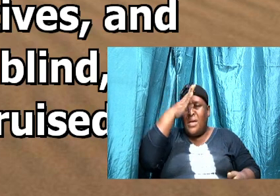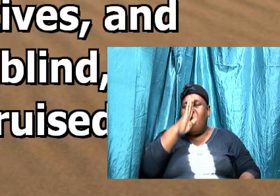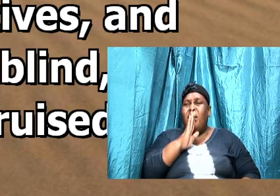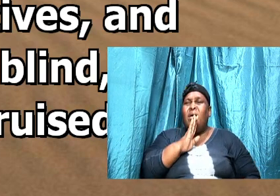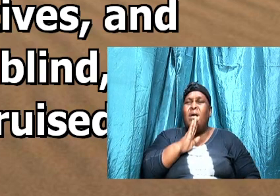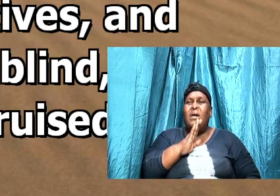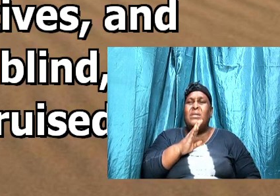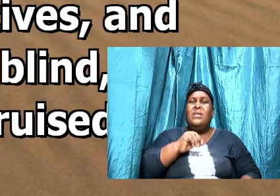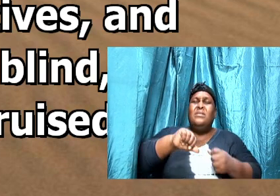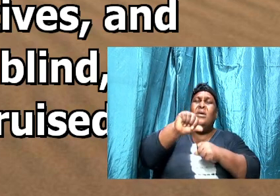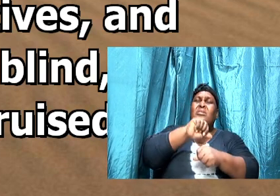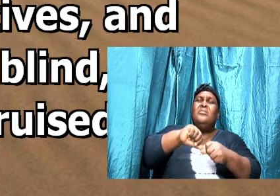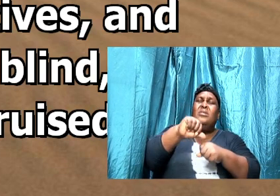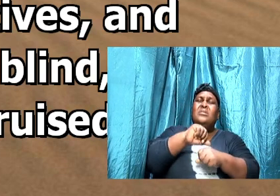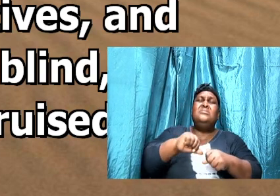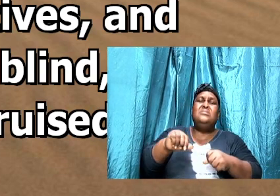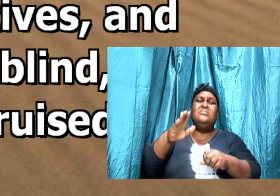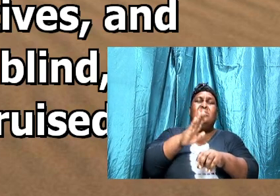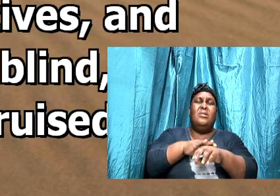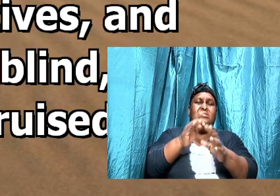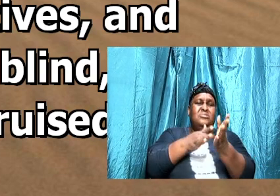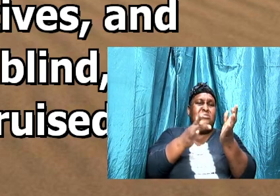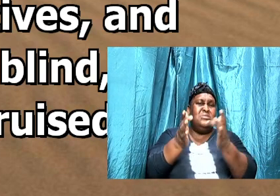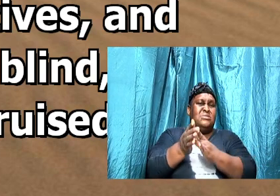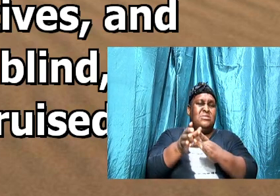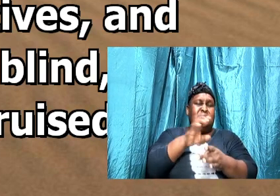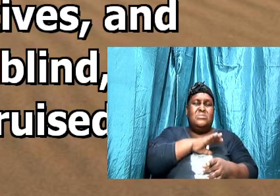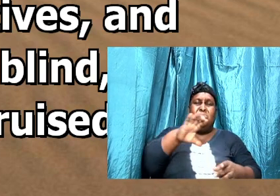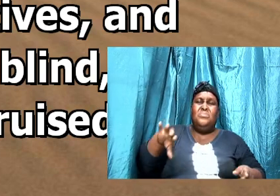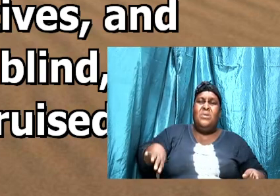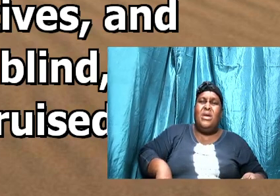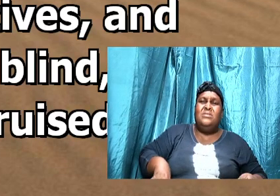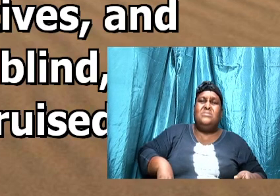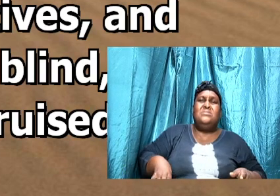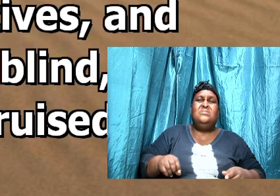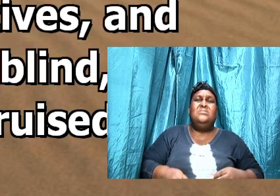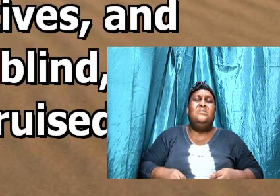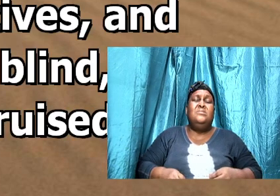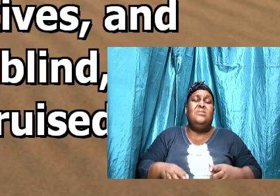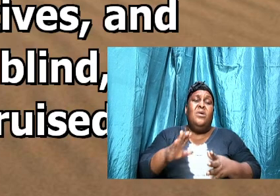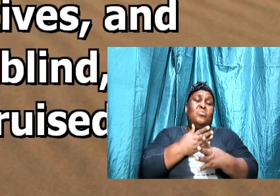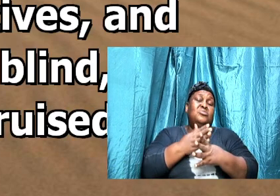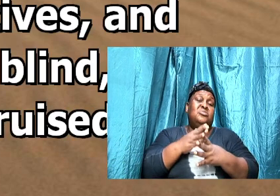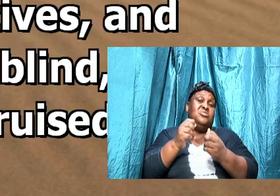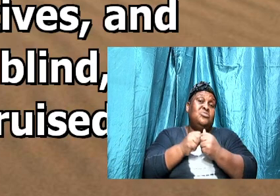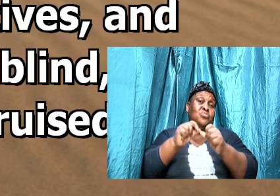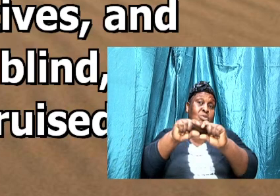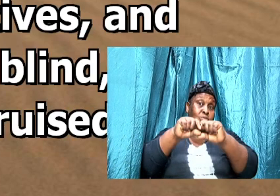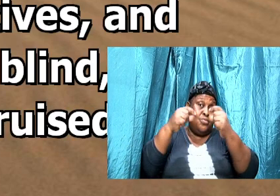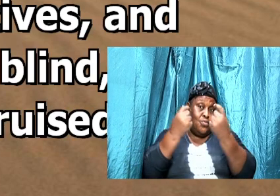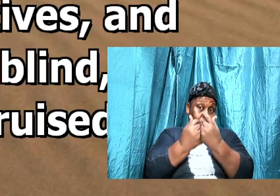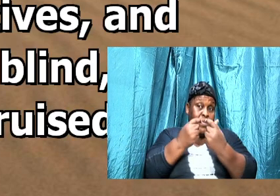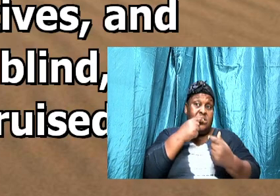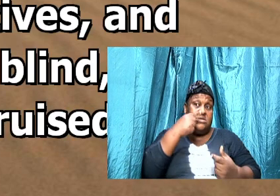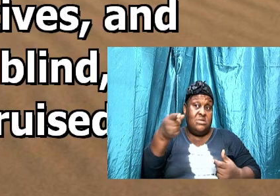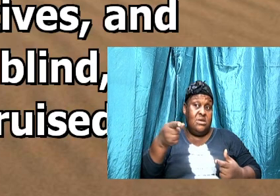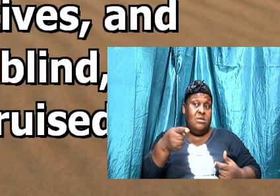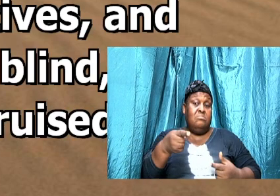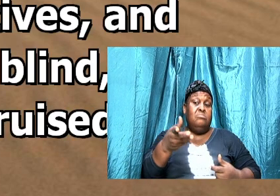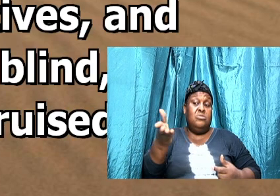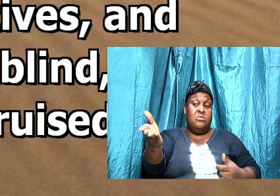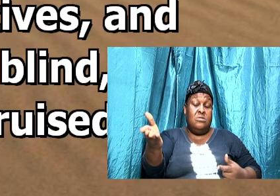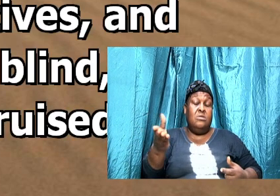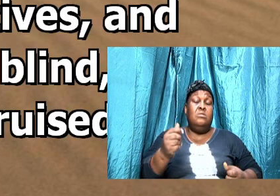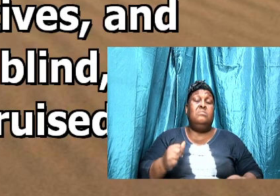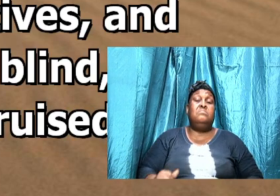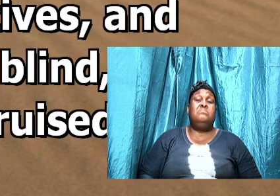why the anointed was upon Christ. And I was sharing with the group, and I was saying to them that, you